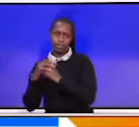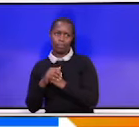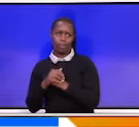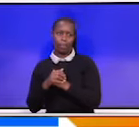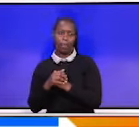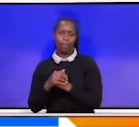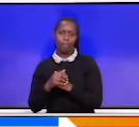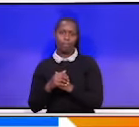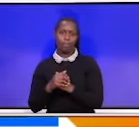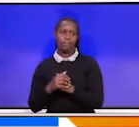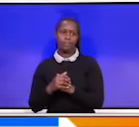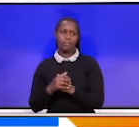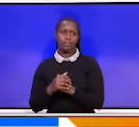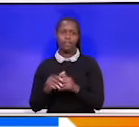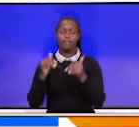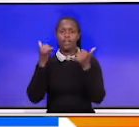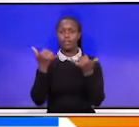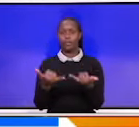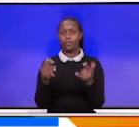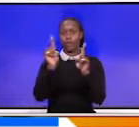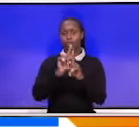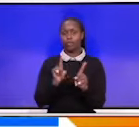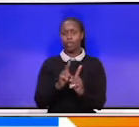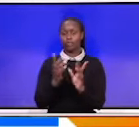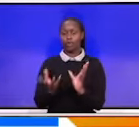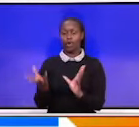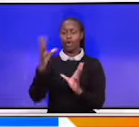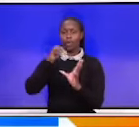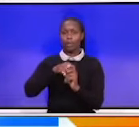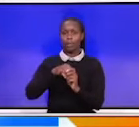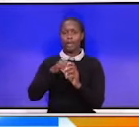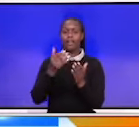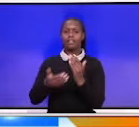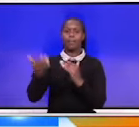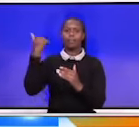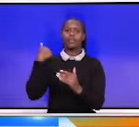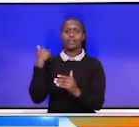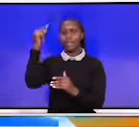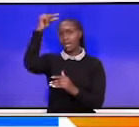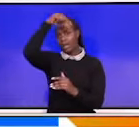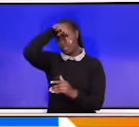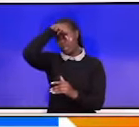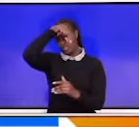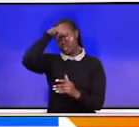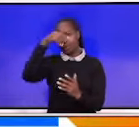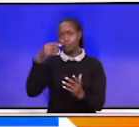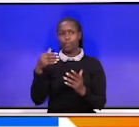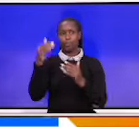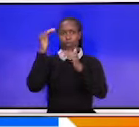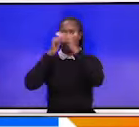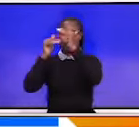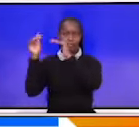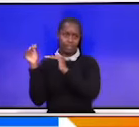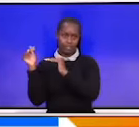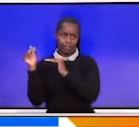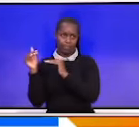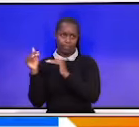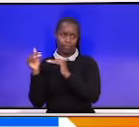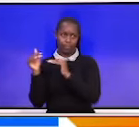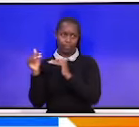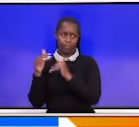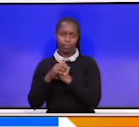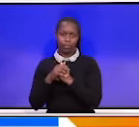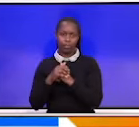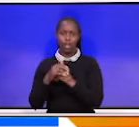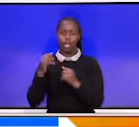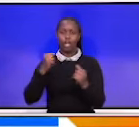And this gesture should also incorporate the previous graduates of our university campus